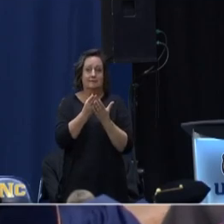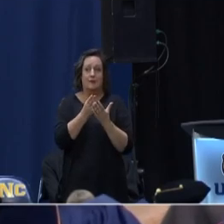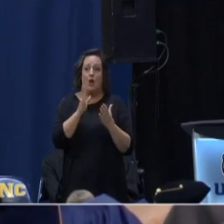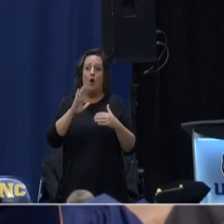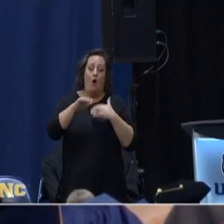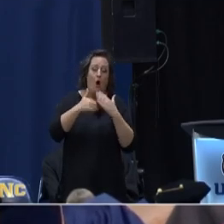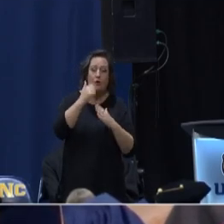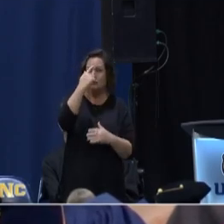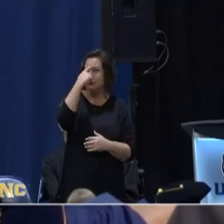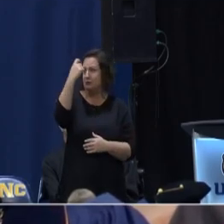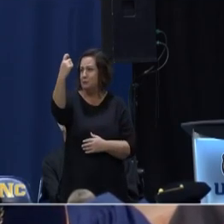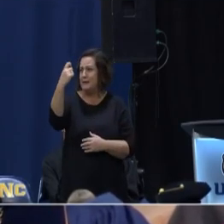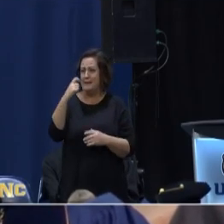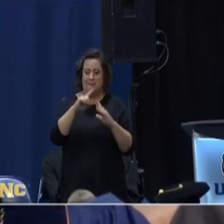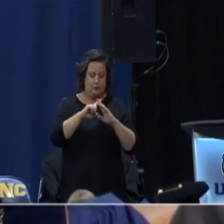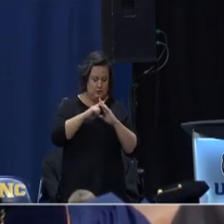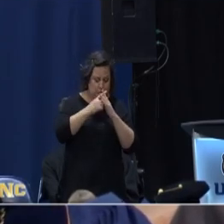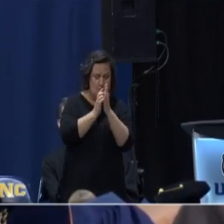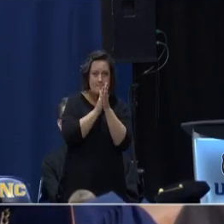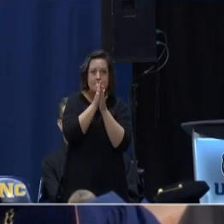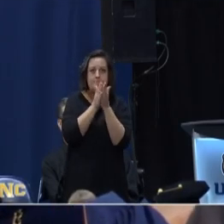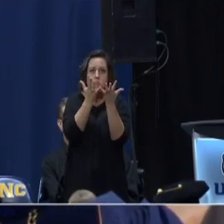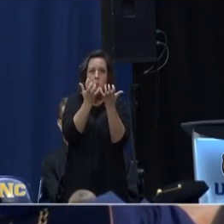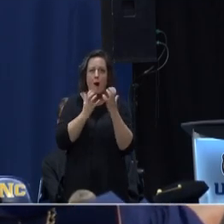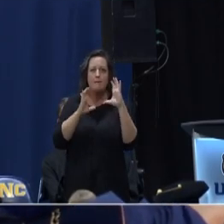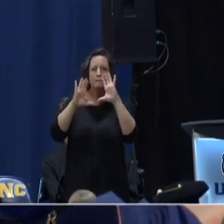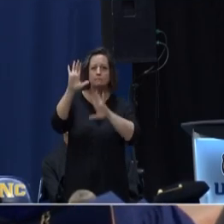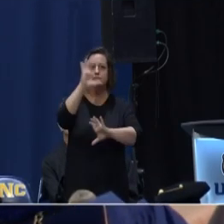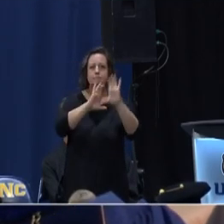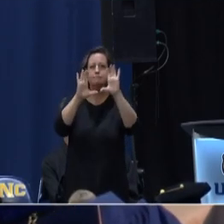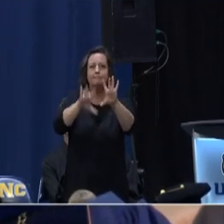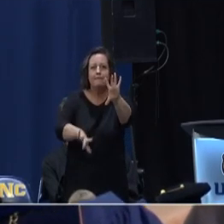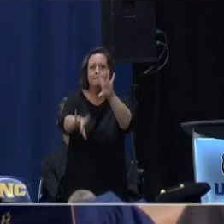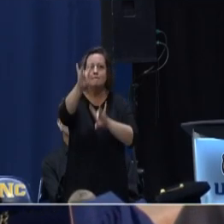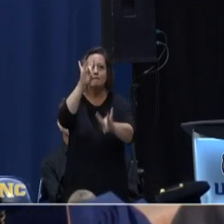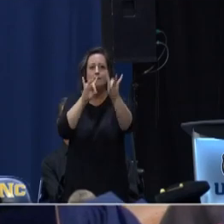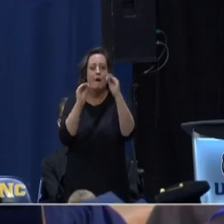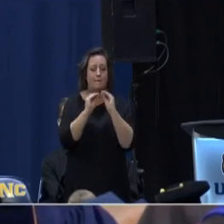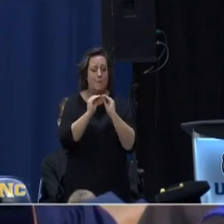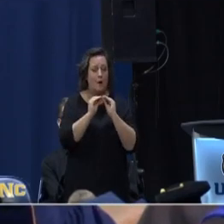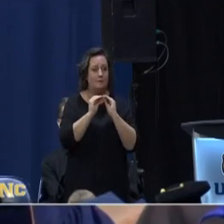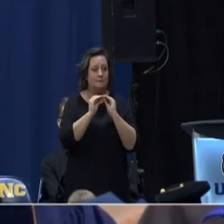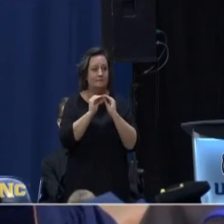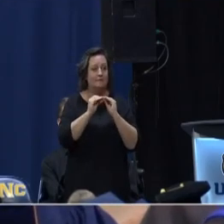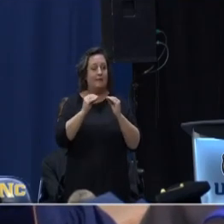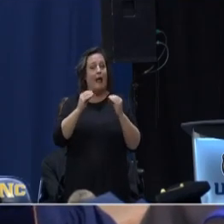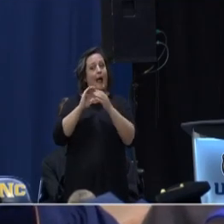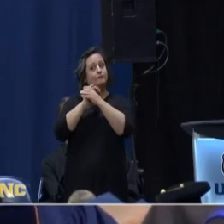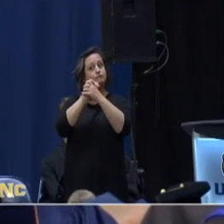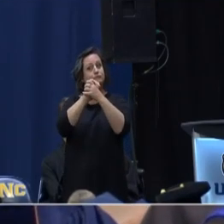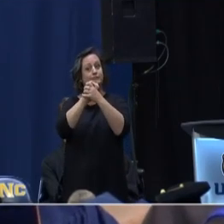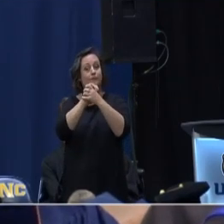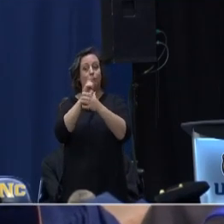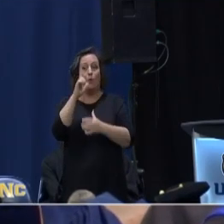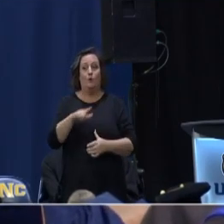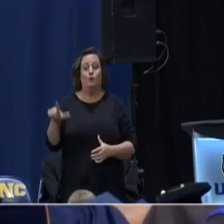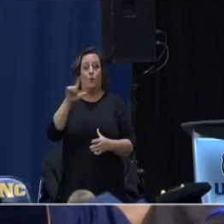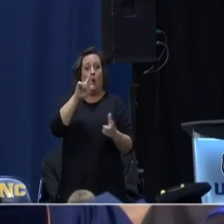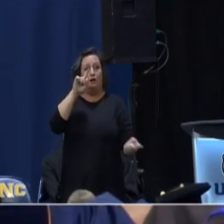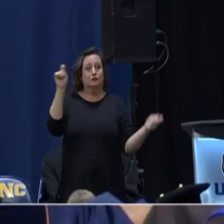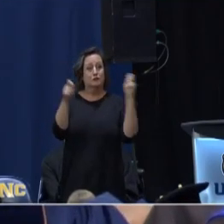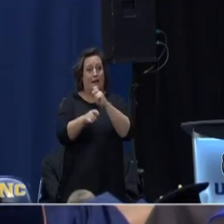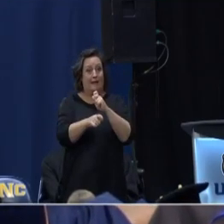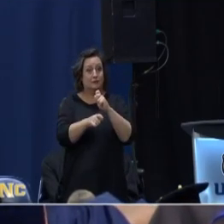your dreams that have prompted you to seek more. And most importantly, here is to the difference you have made and you